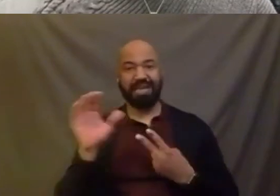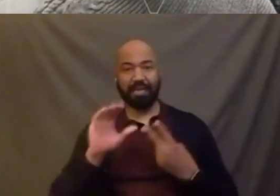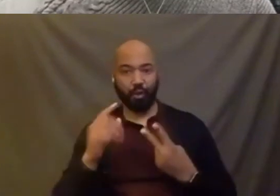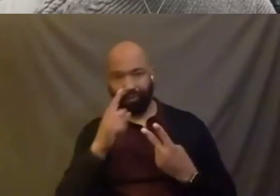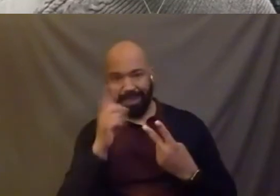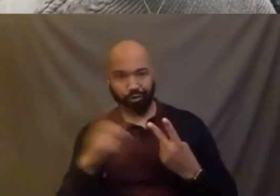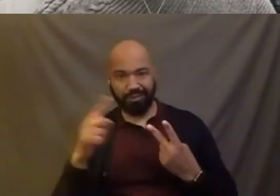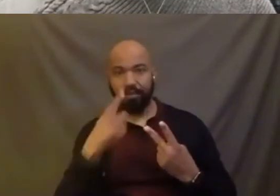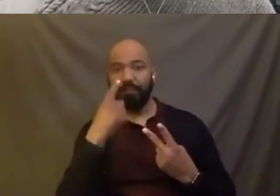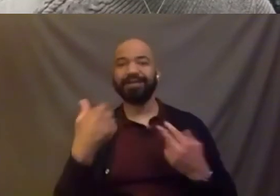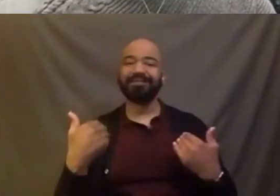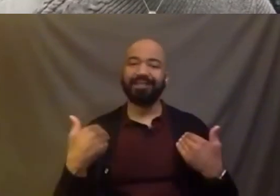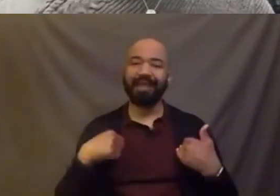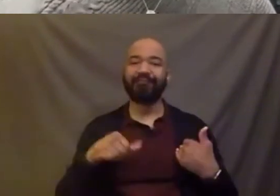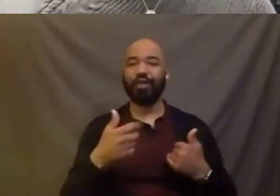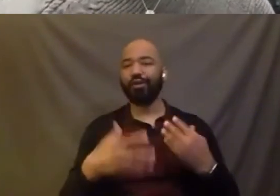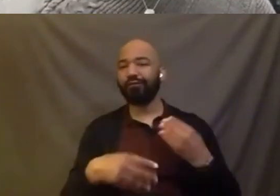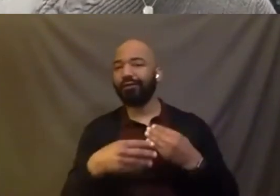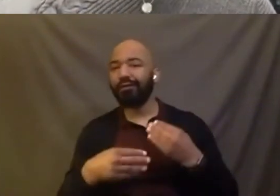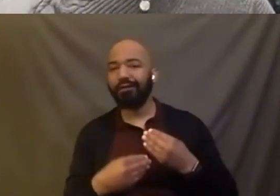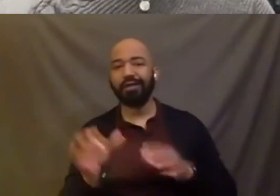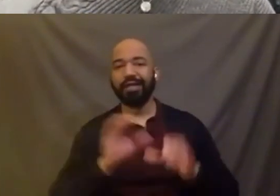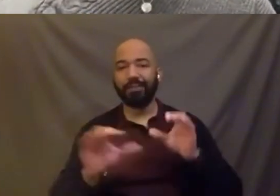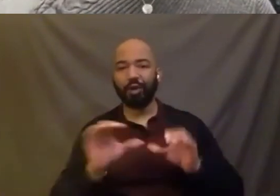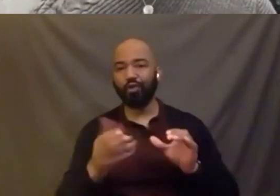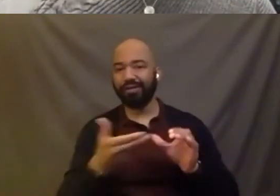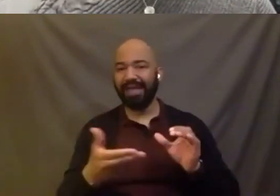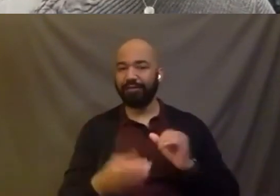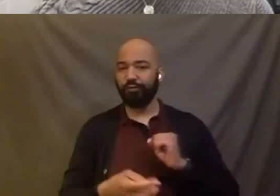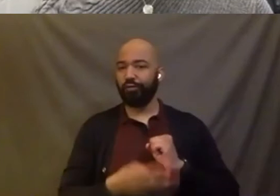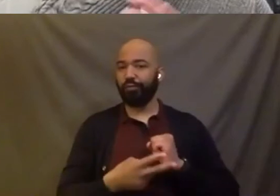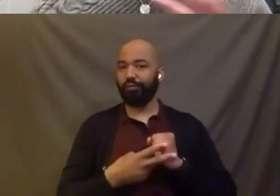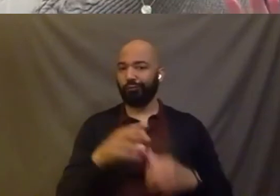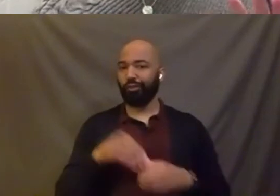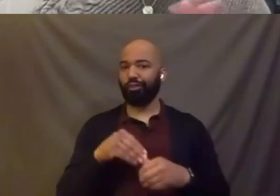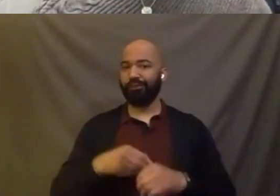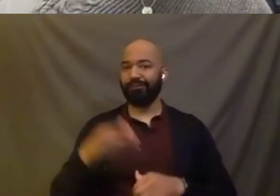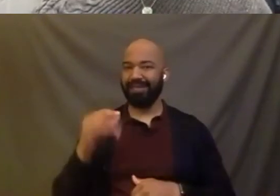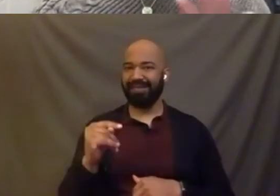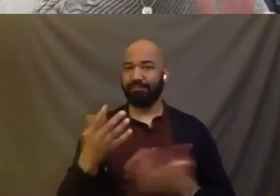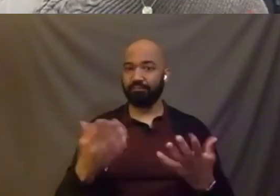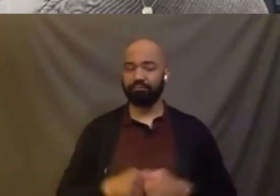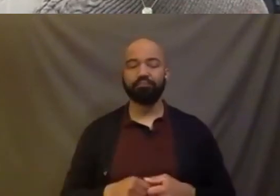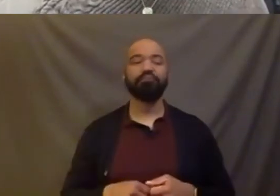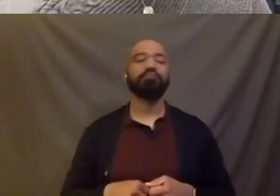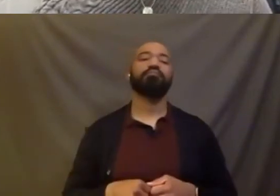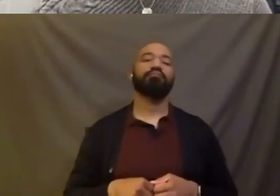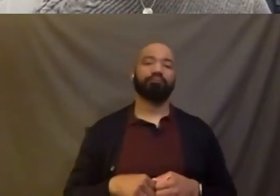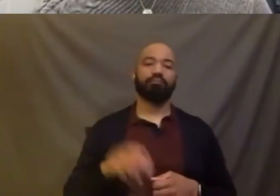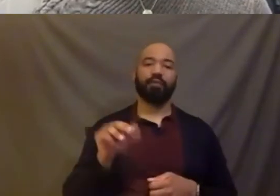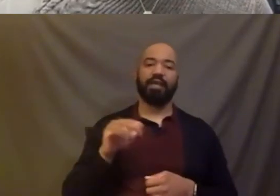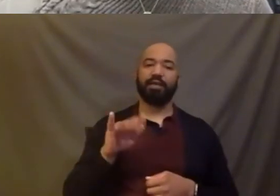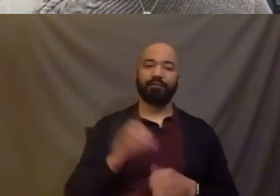because there are preservatives and other chemicals in it other than the protective. Yeah. So, and the information I received, the vaccines